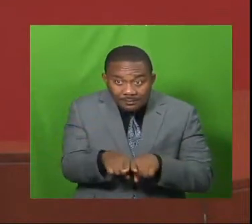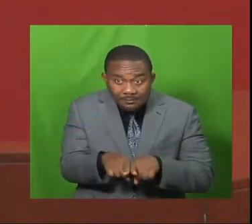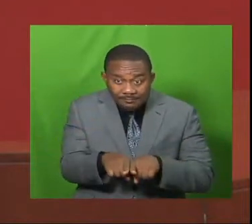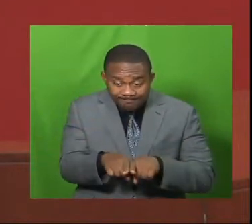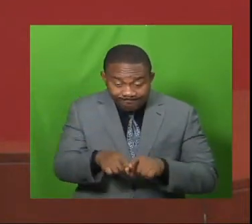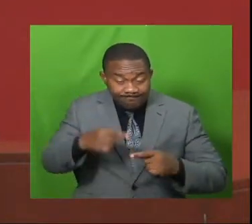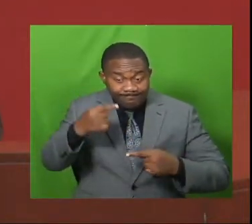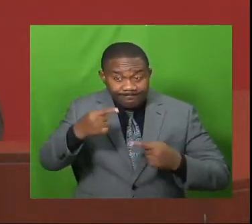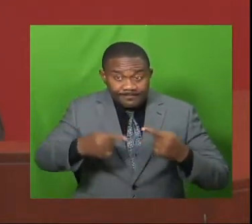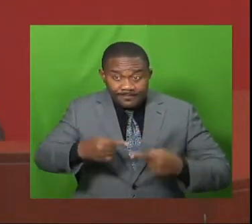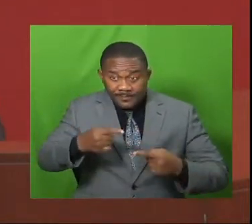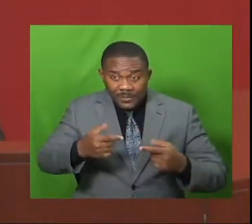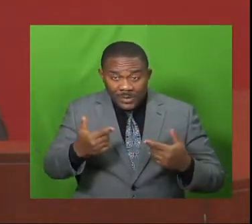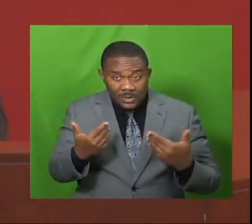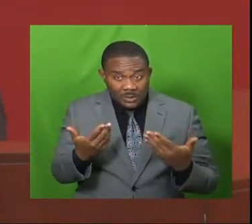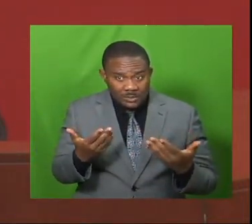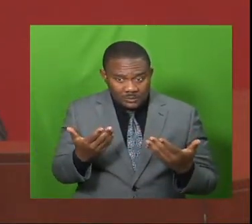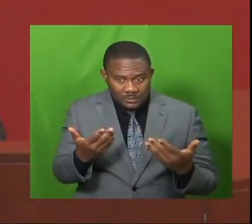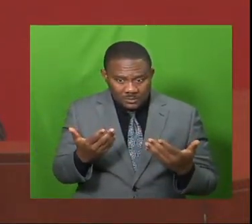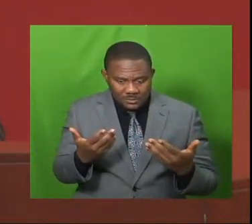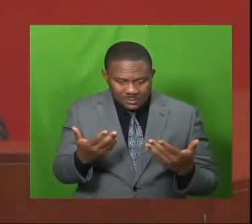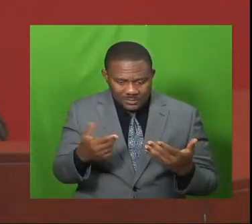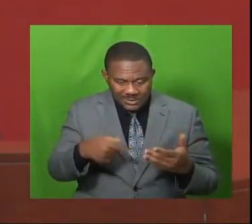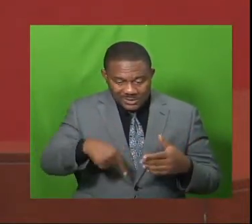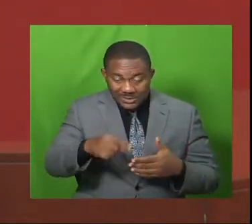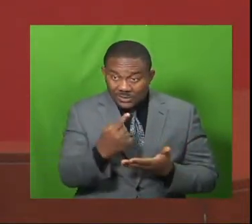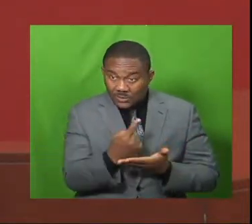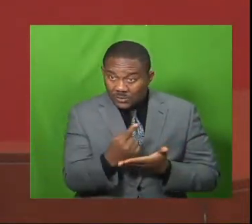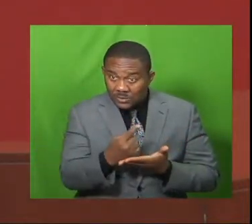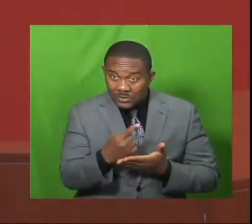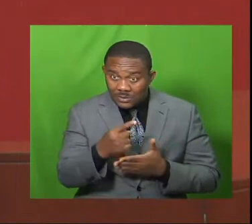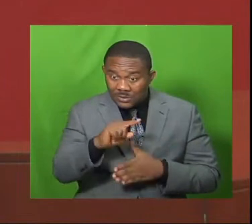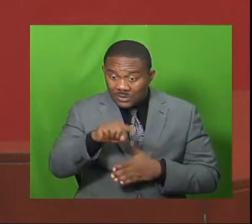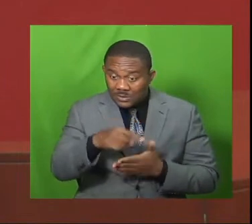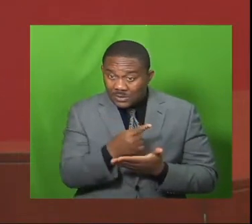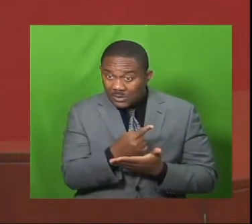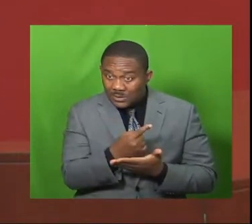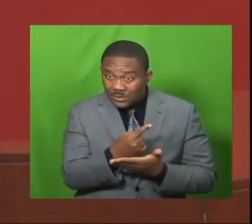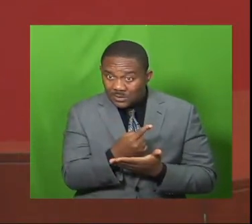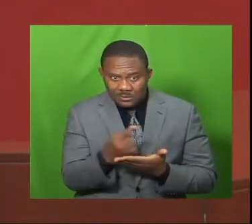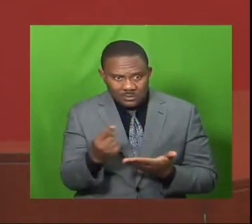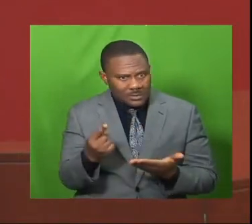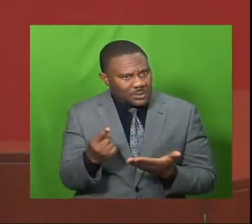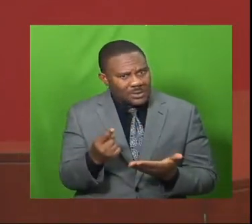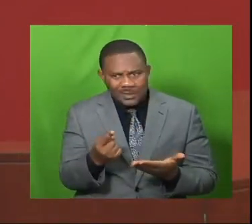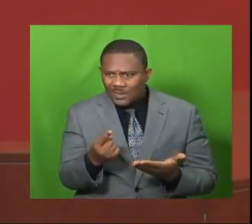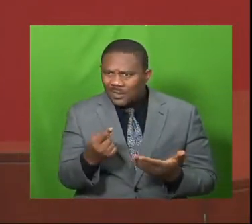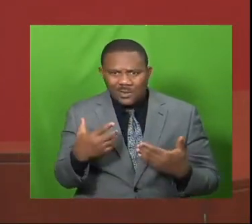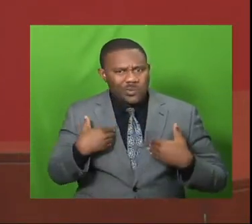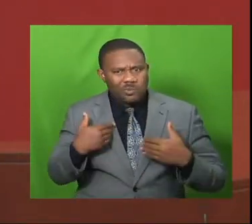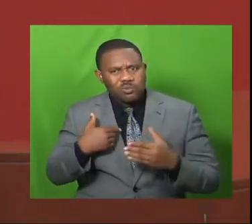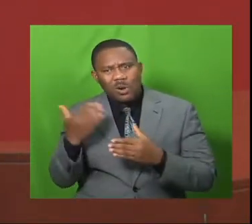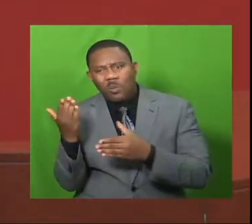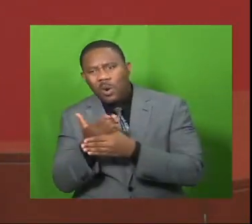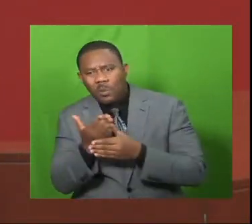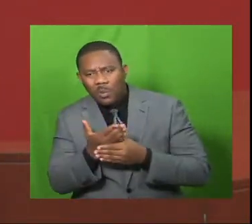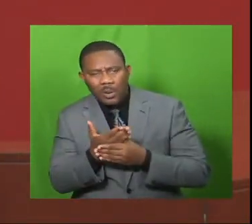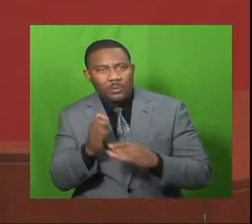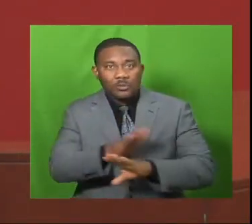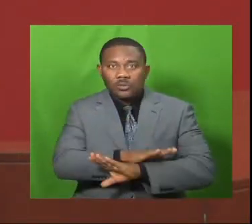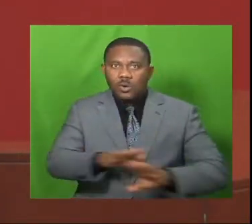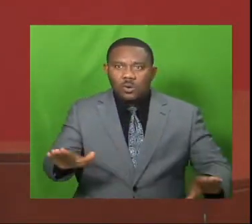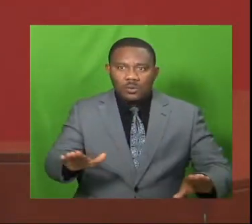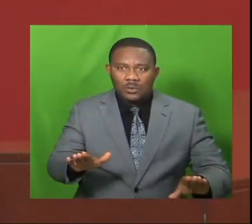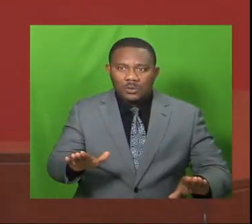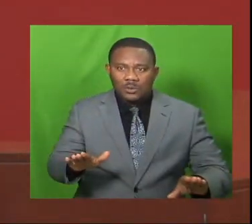this debate we are going to have this week and next week, we are not going to have any point of order, any interruption whatsoever.